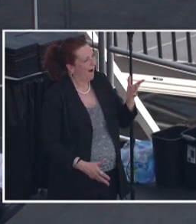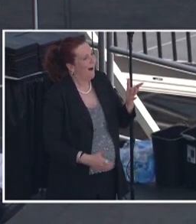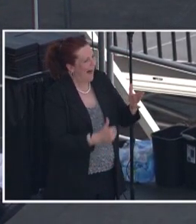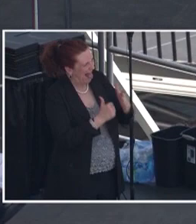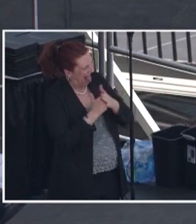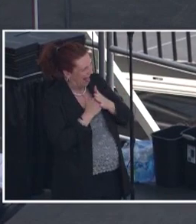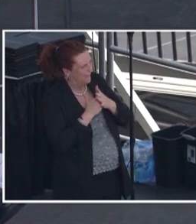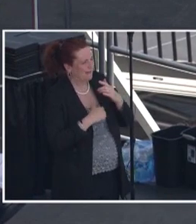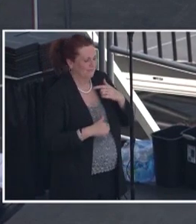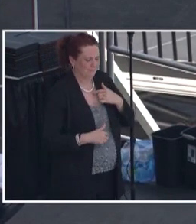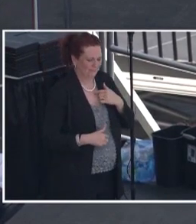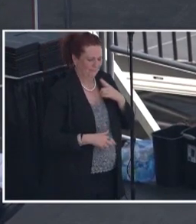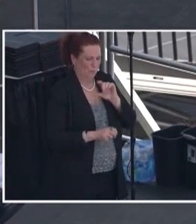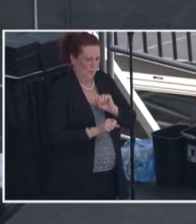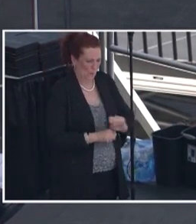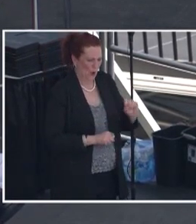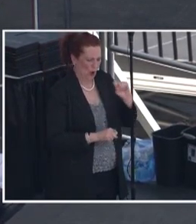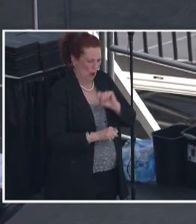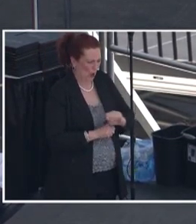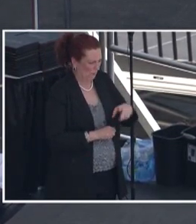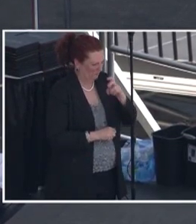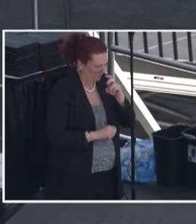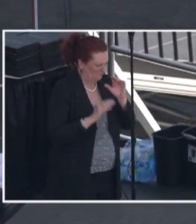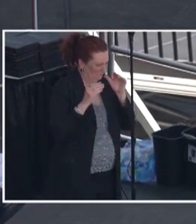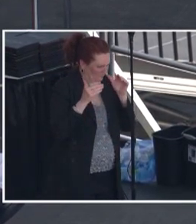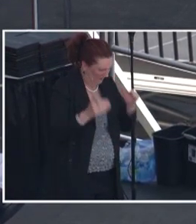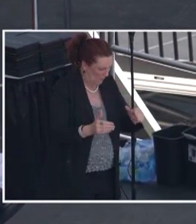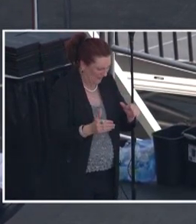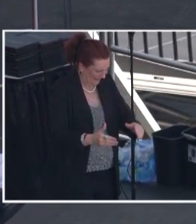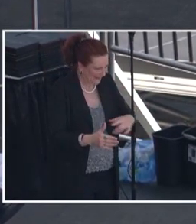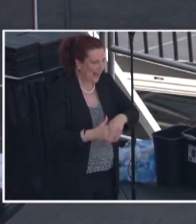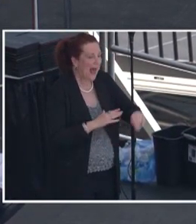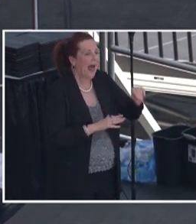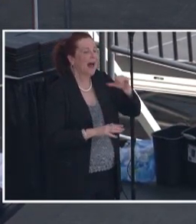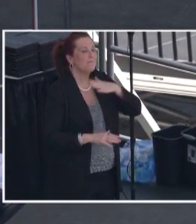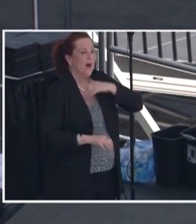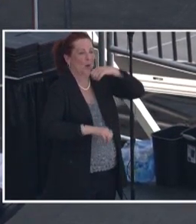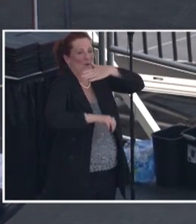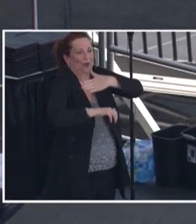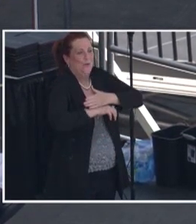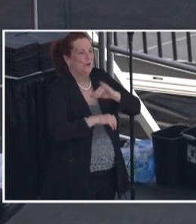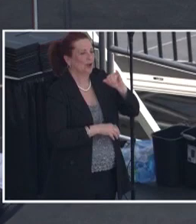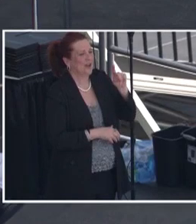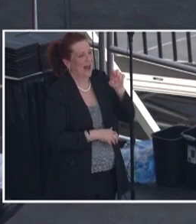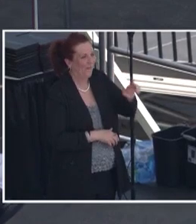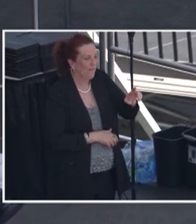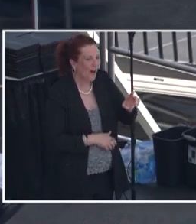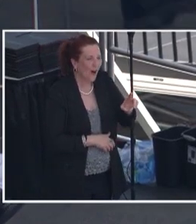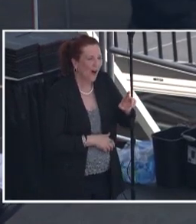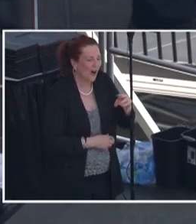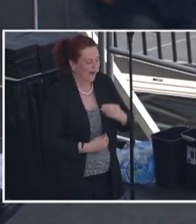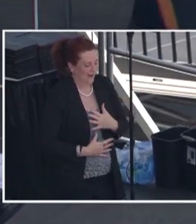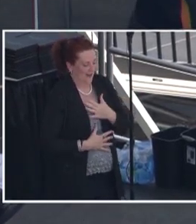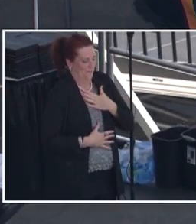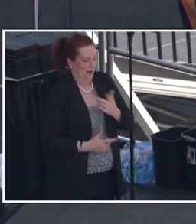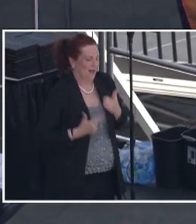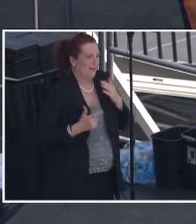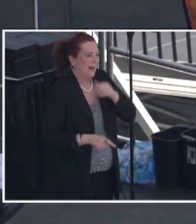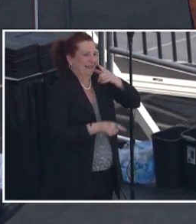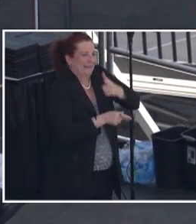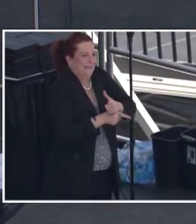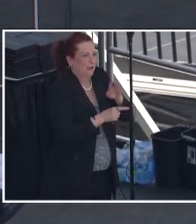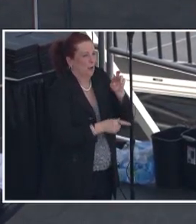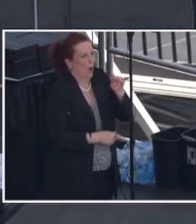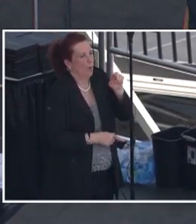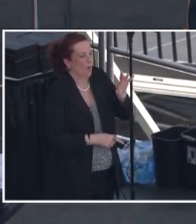life. My daughter Jennifer, who's the light of my life. My sister Barbara, for her